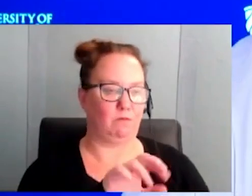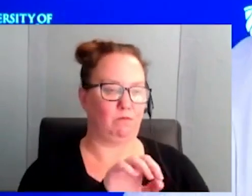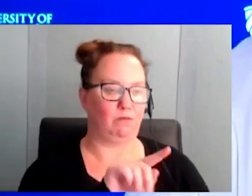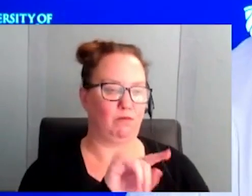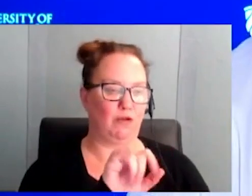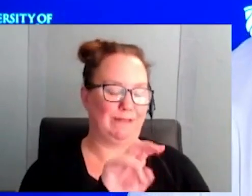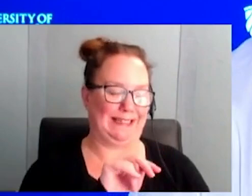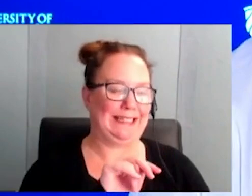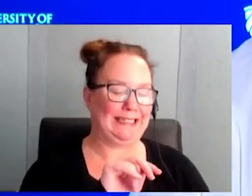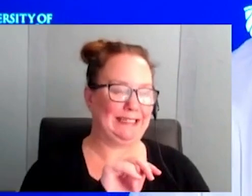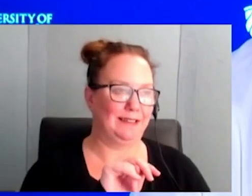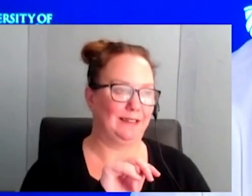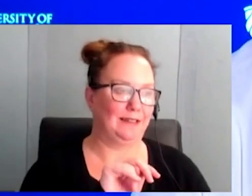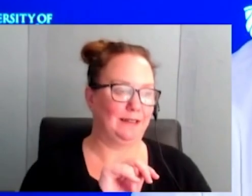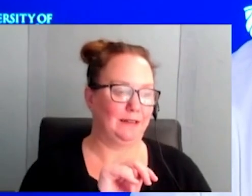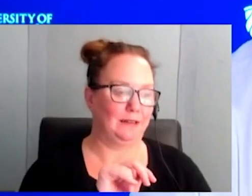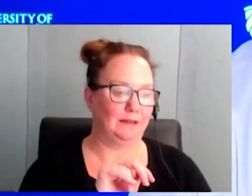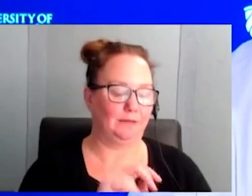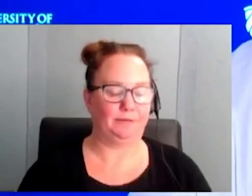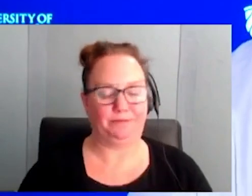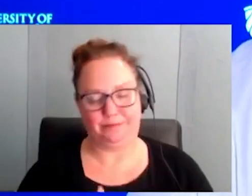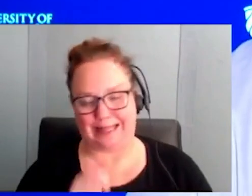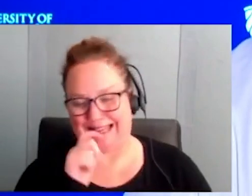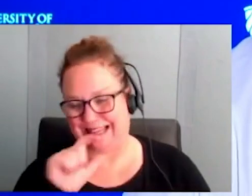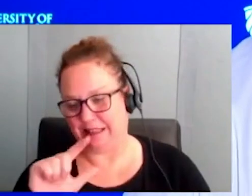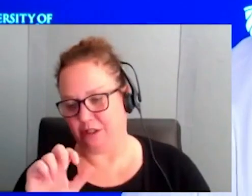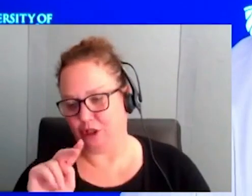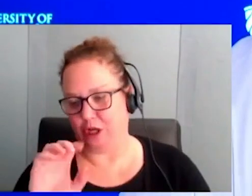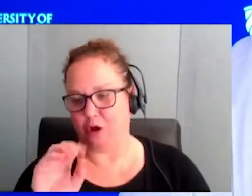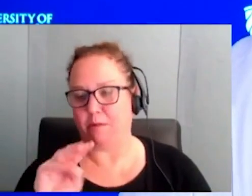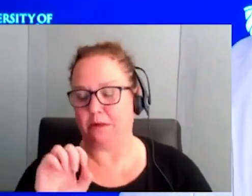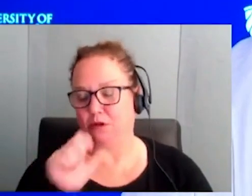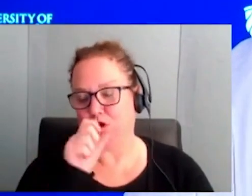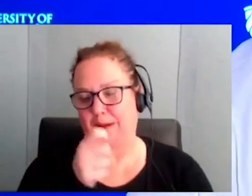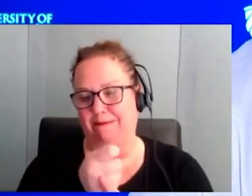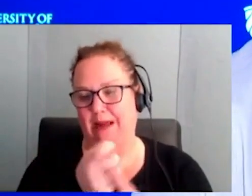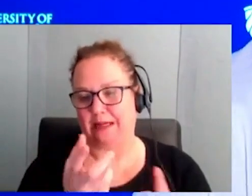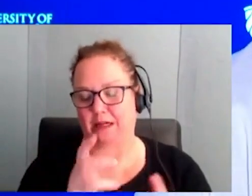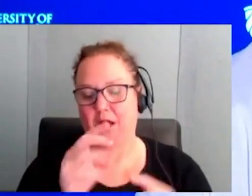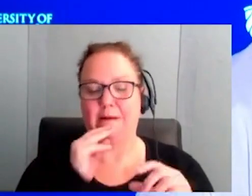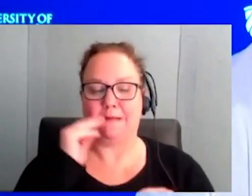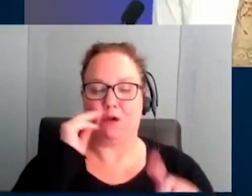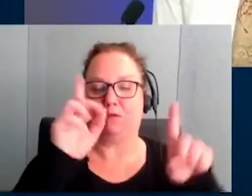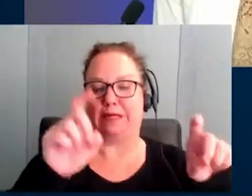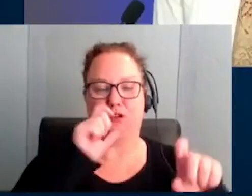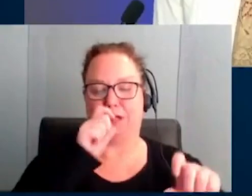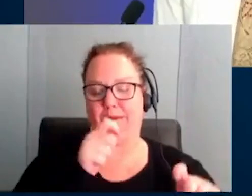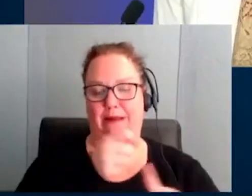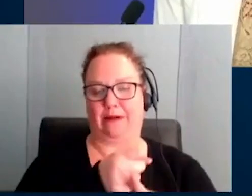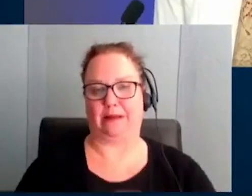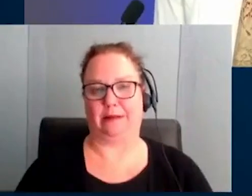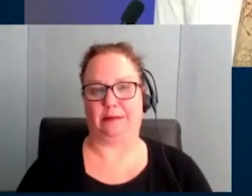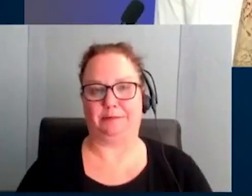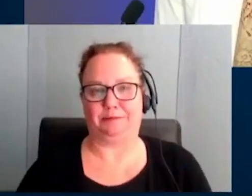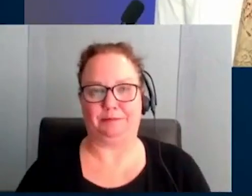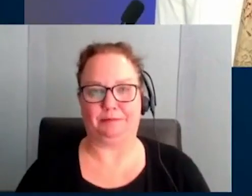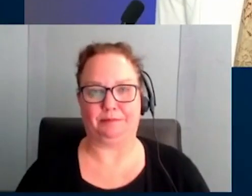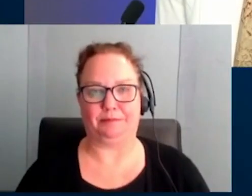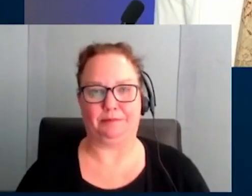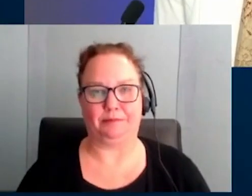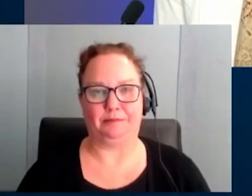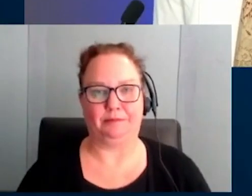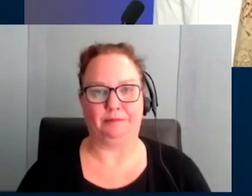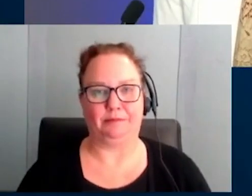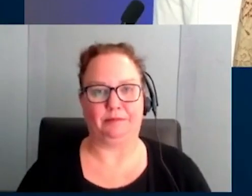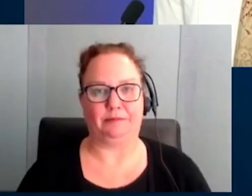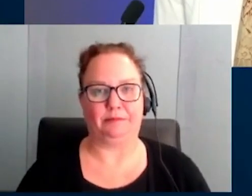the genome, but it should not be affected. The home test should not be affected by that. All right, good to know. All right, we're going to wrap up